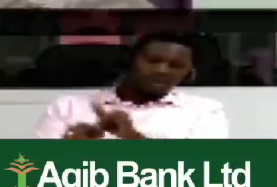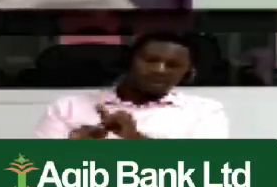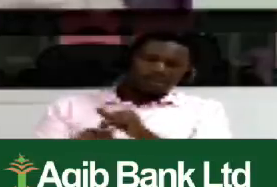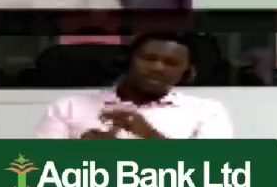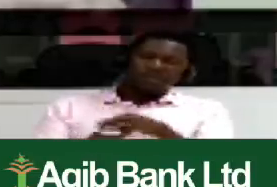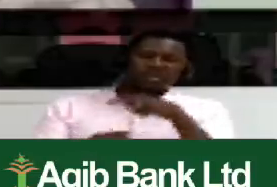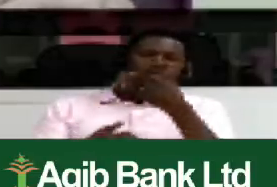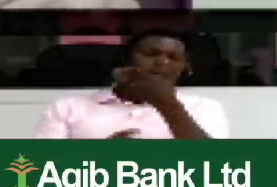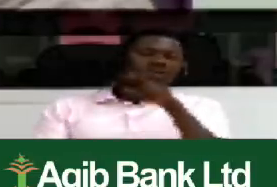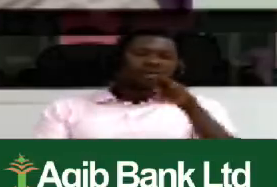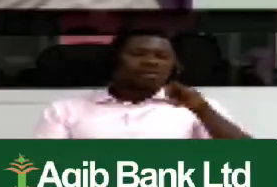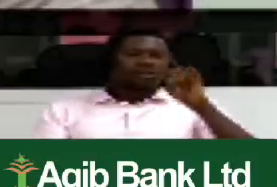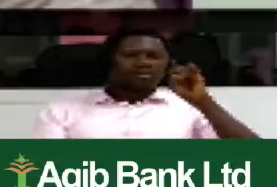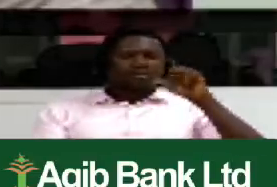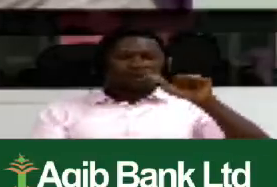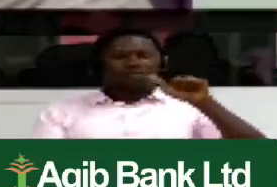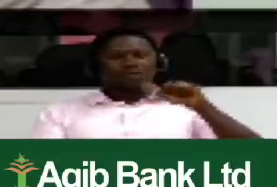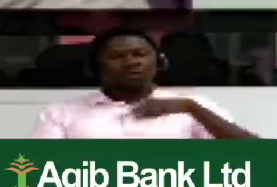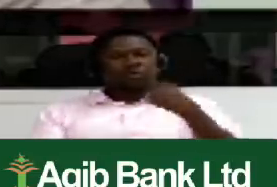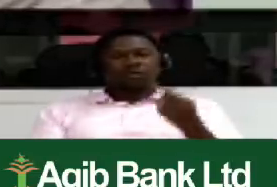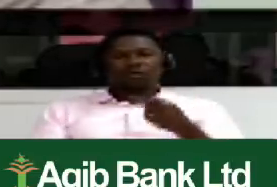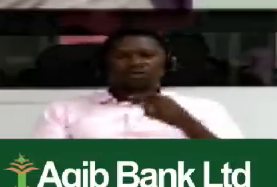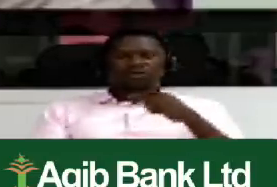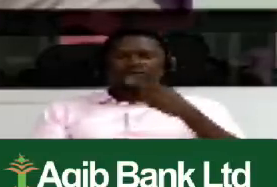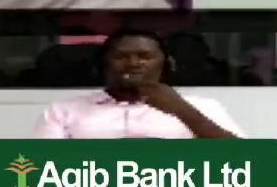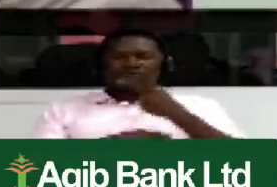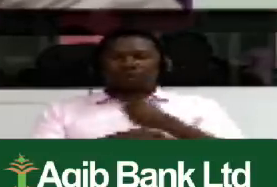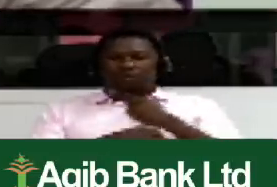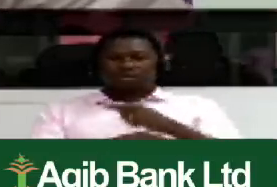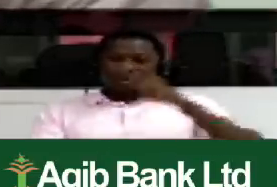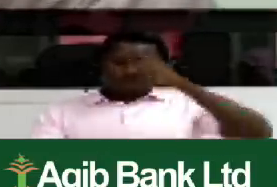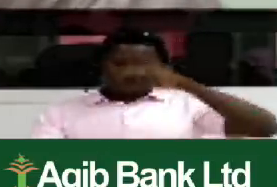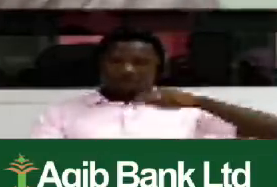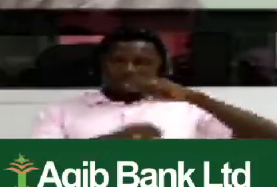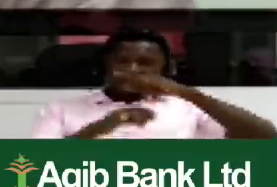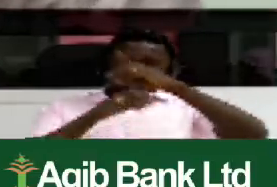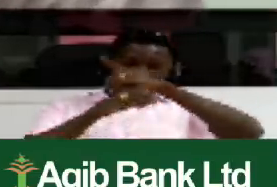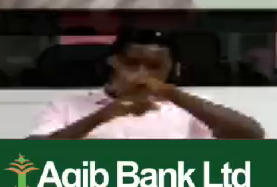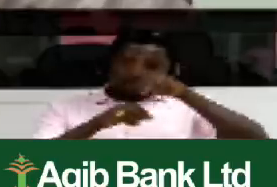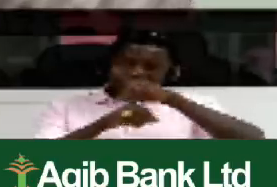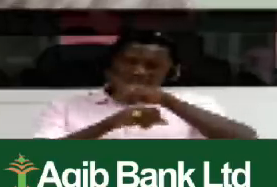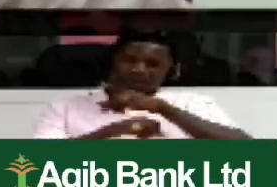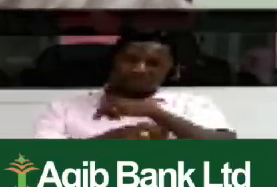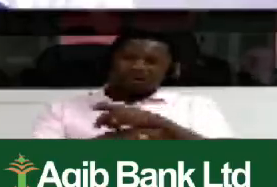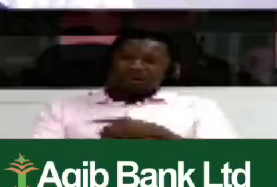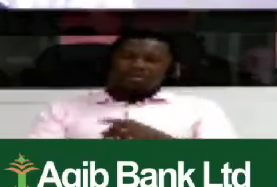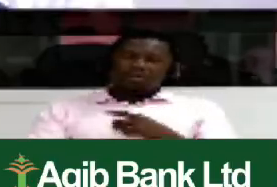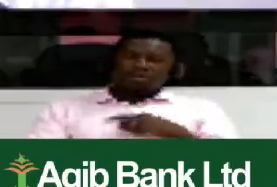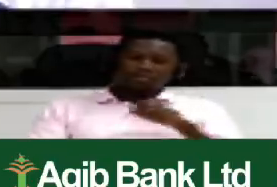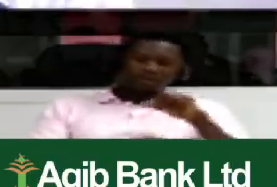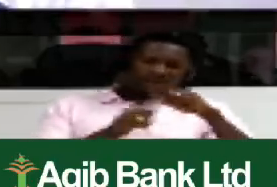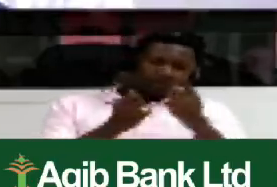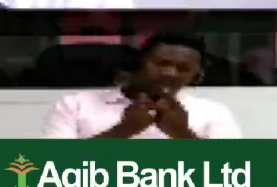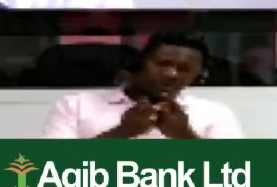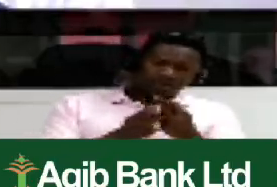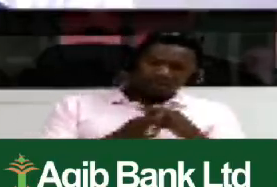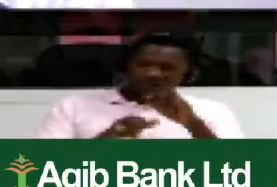at either the NIA or the Gambia Police Force, was there subsequent attempts to monitor you